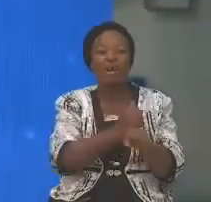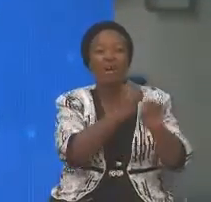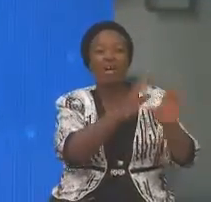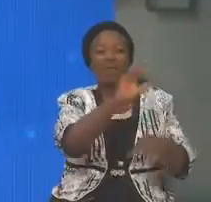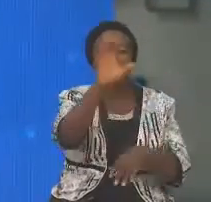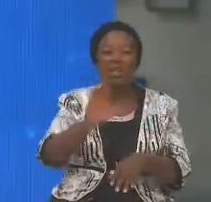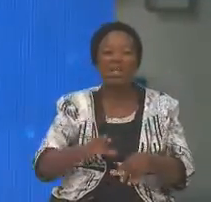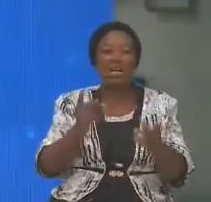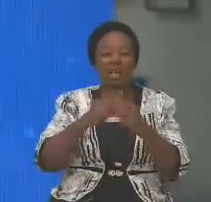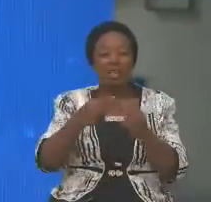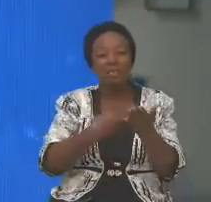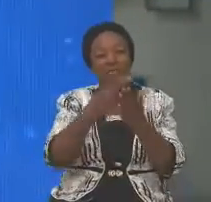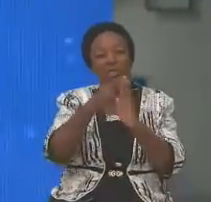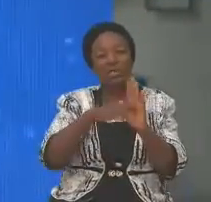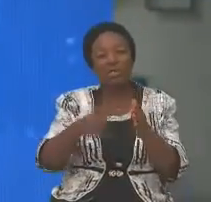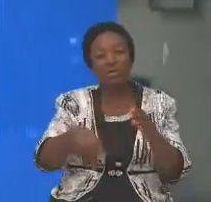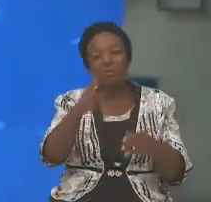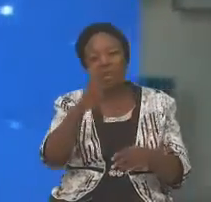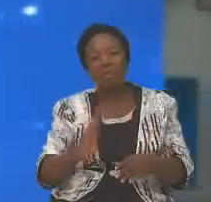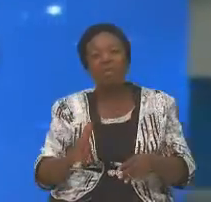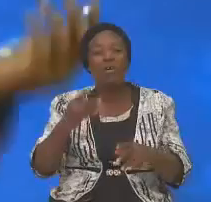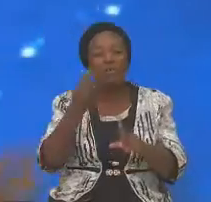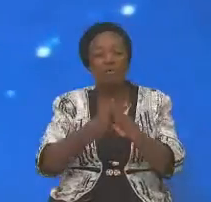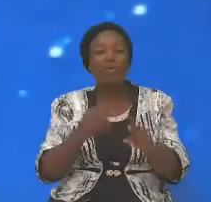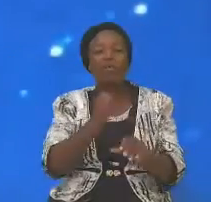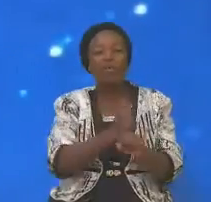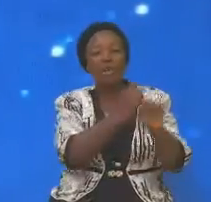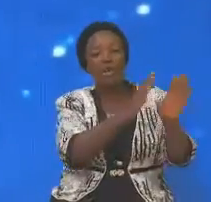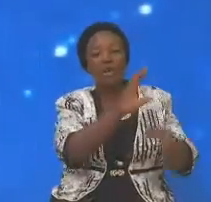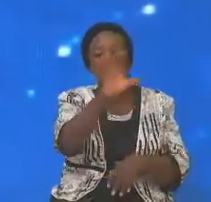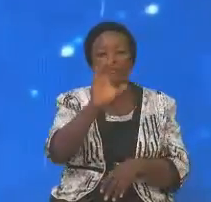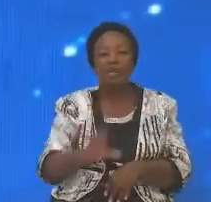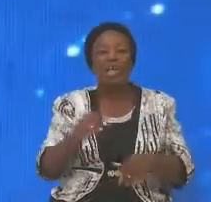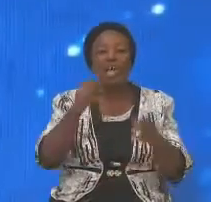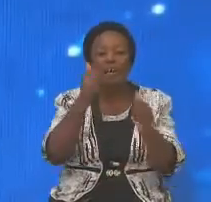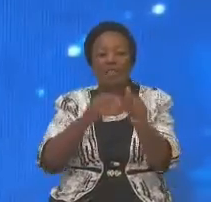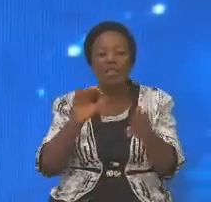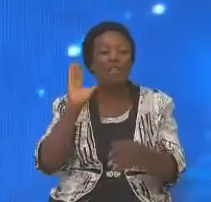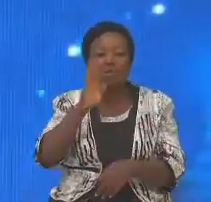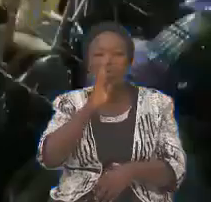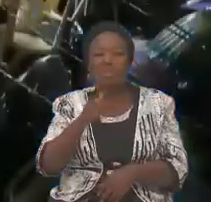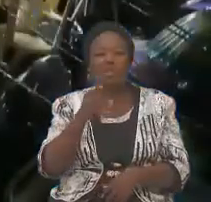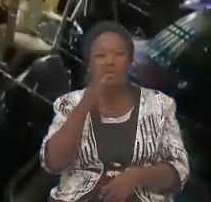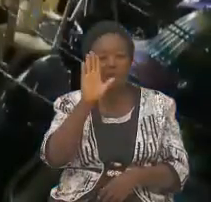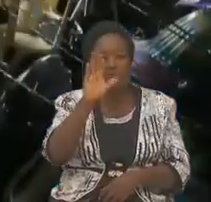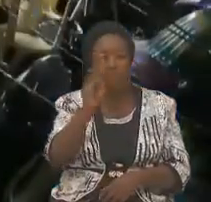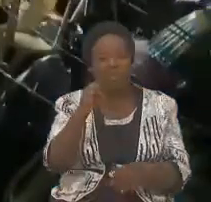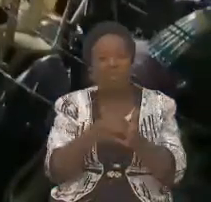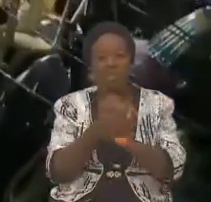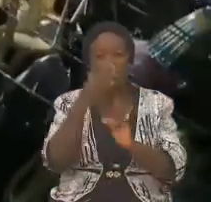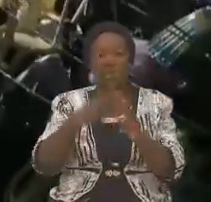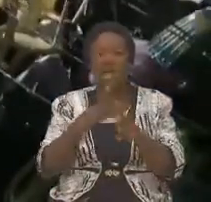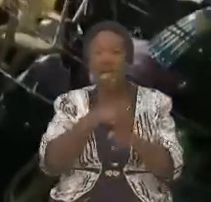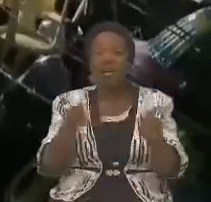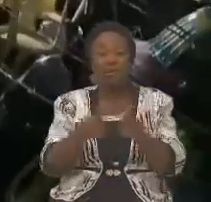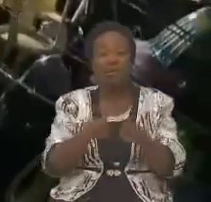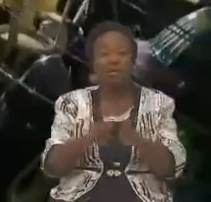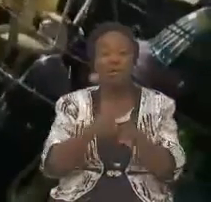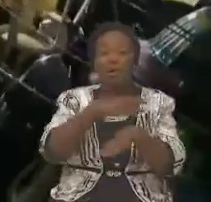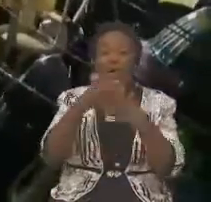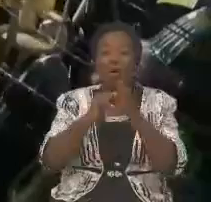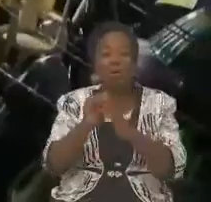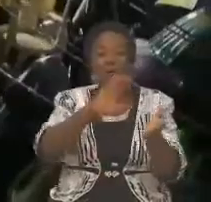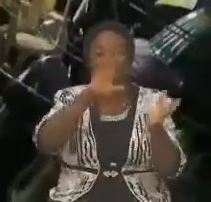Rapha, and he is our healer, he is our deliverer. I am healed. I